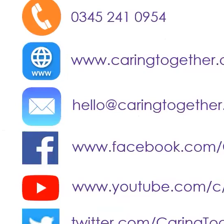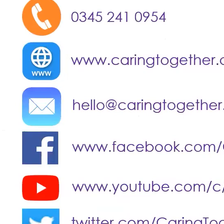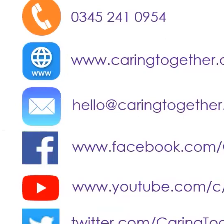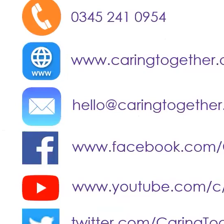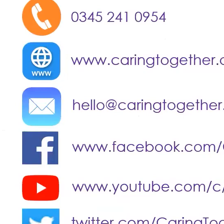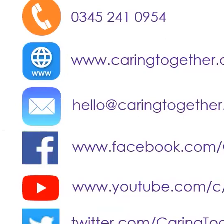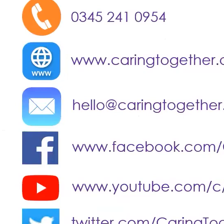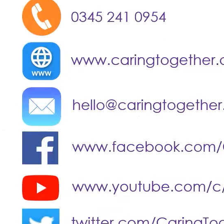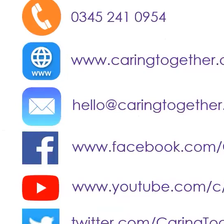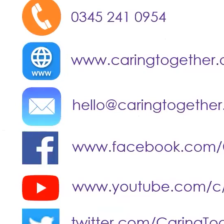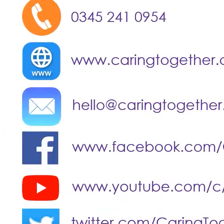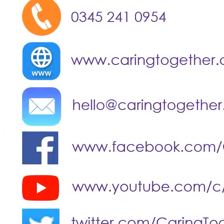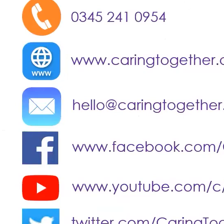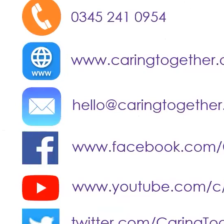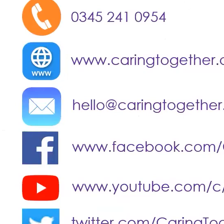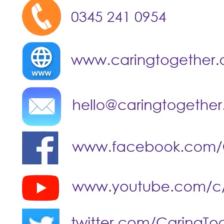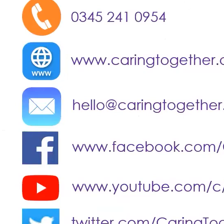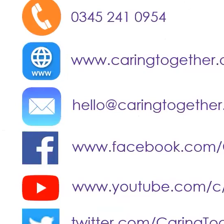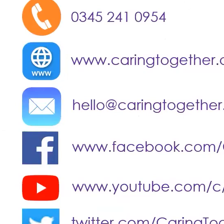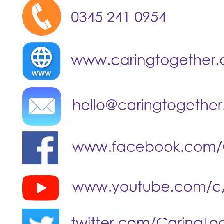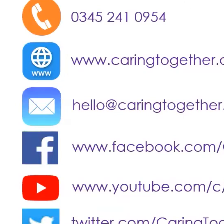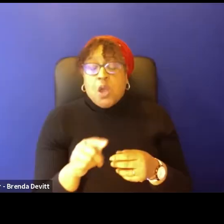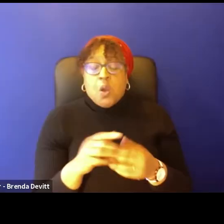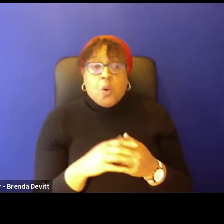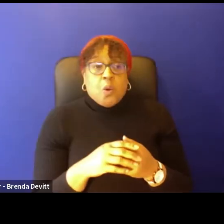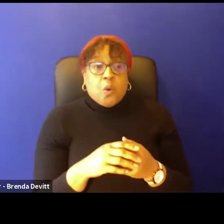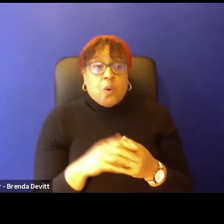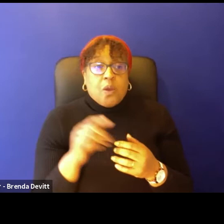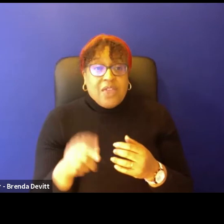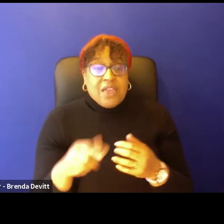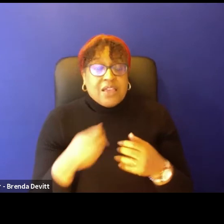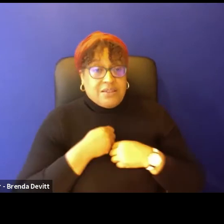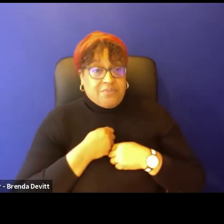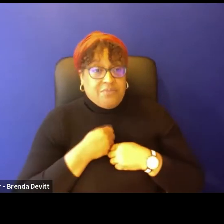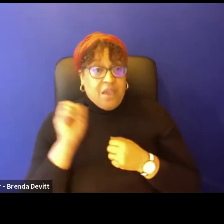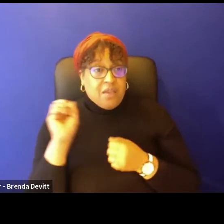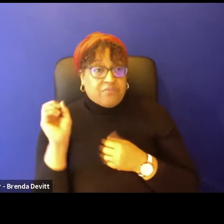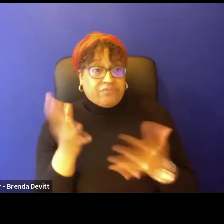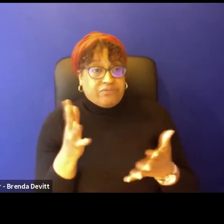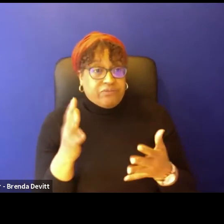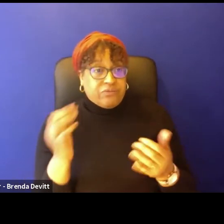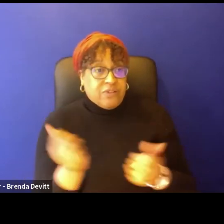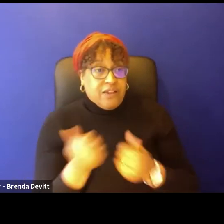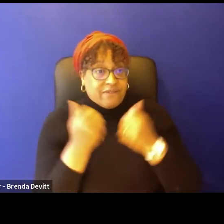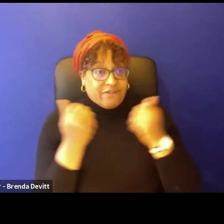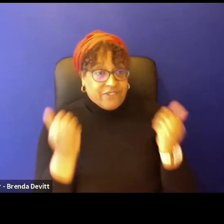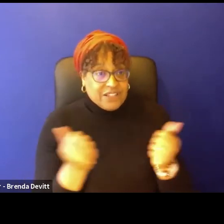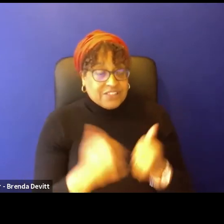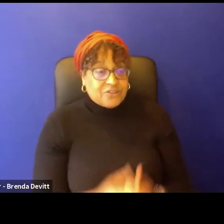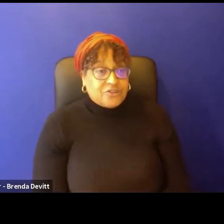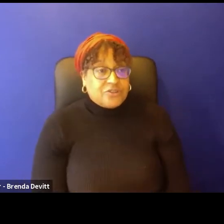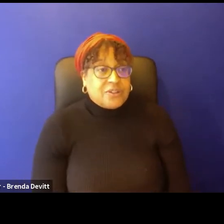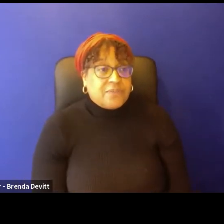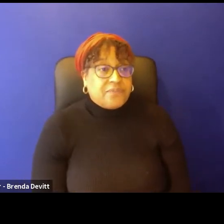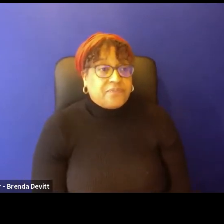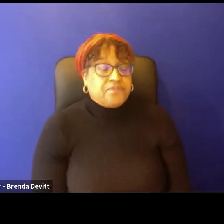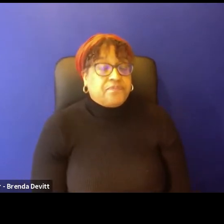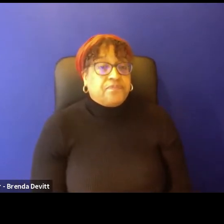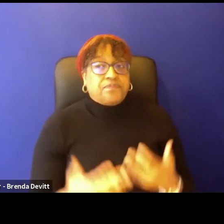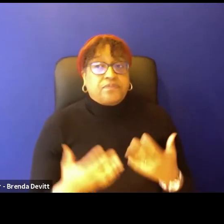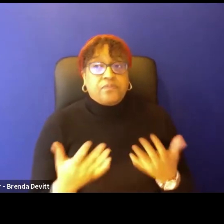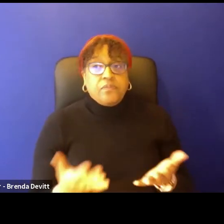And that concludes, I've probably gone over my 10 minutes, but that concludes my presentation. I'm not sure in terms